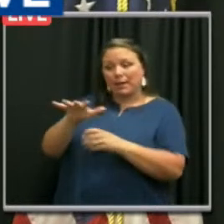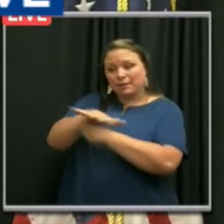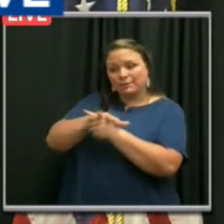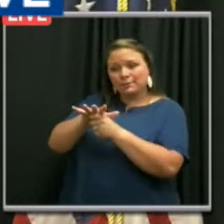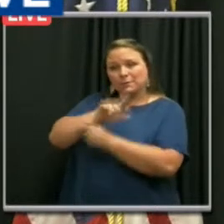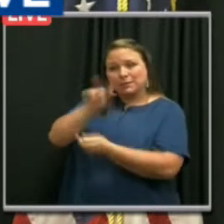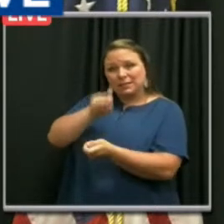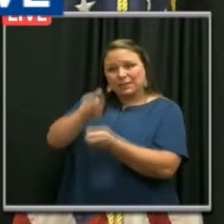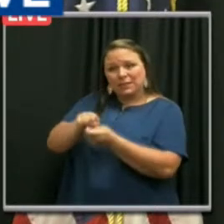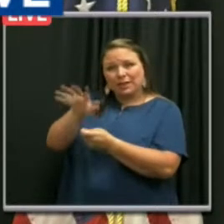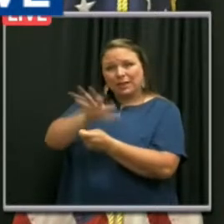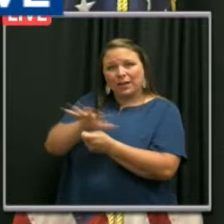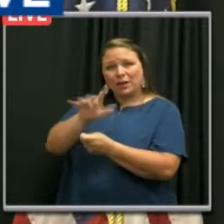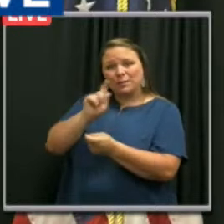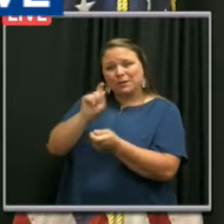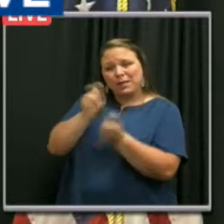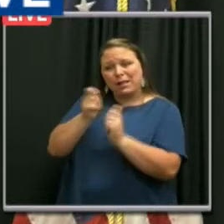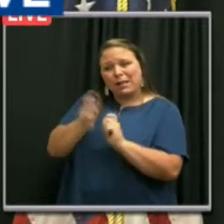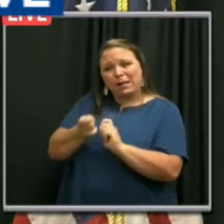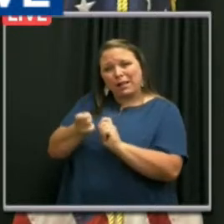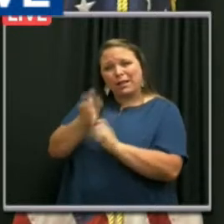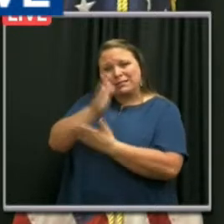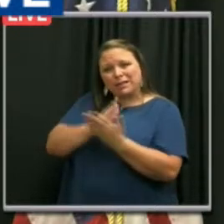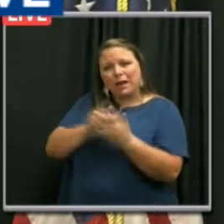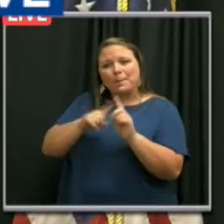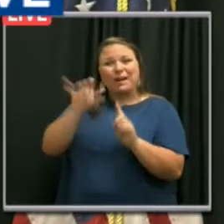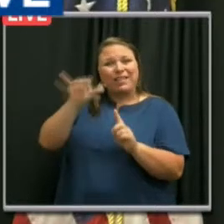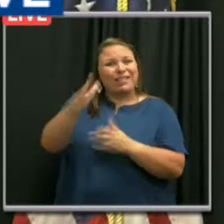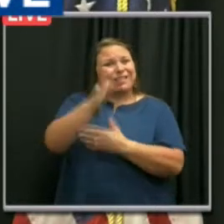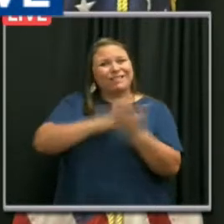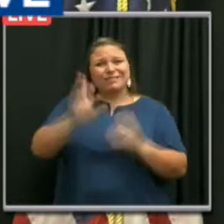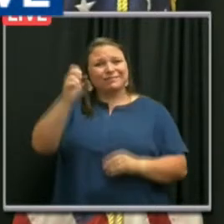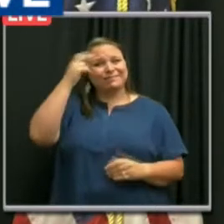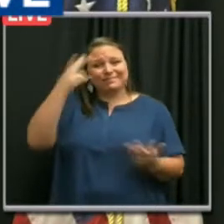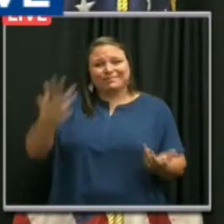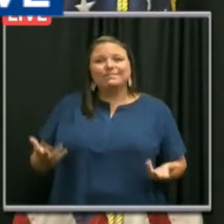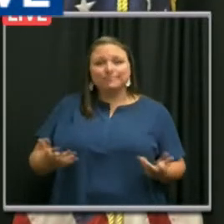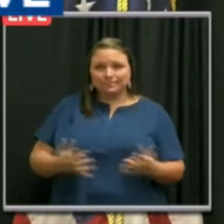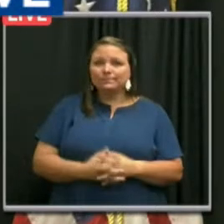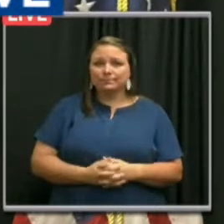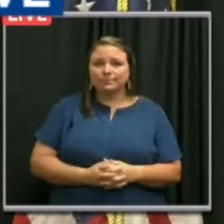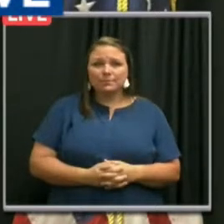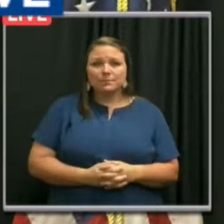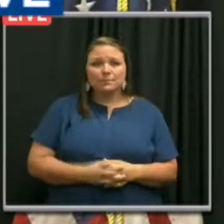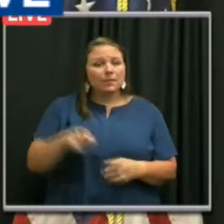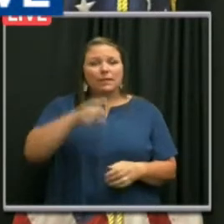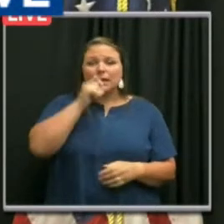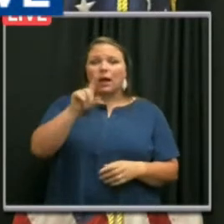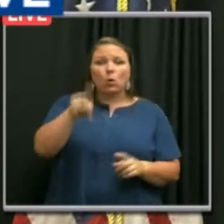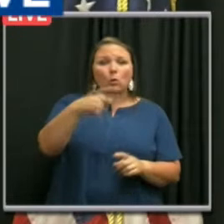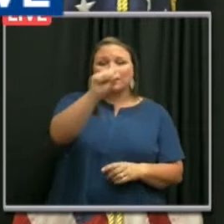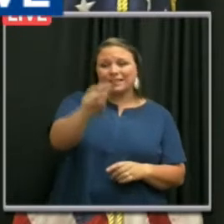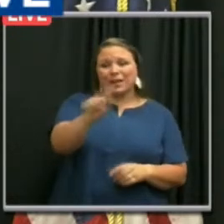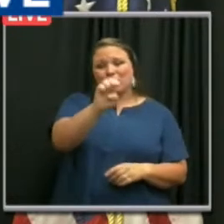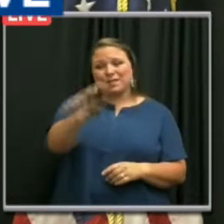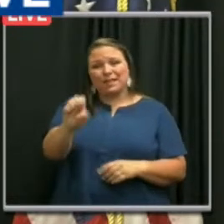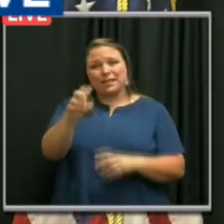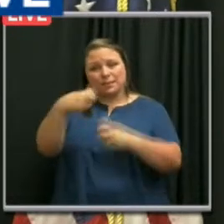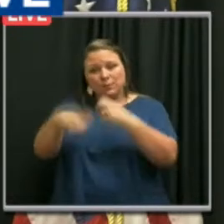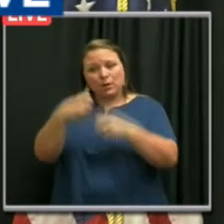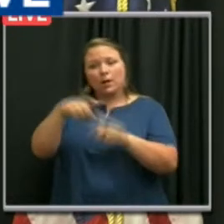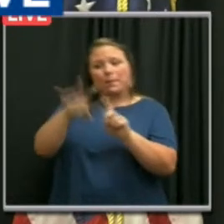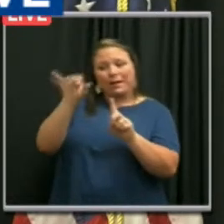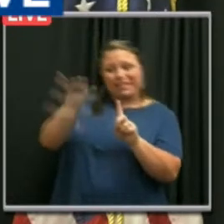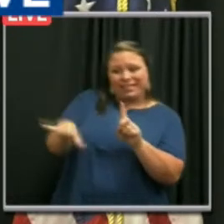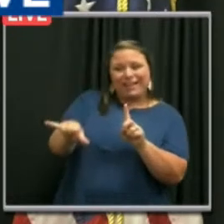be amended some, but that's Nashville. One highlights is, and this is not just a Southeast problem, but it is